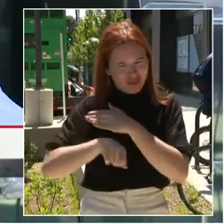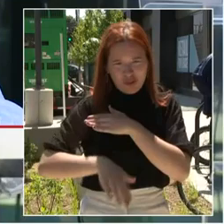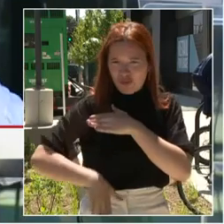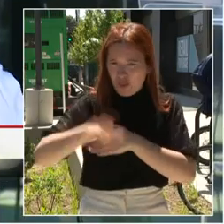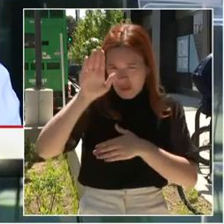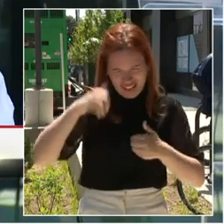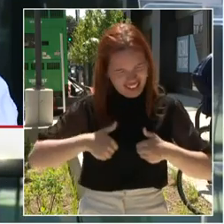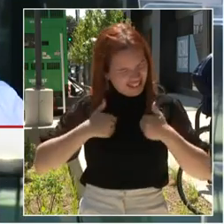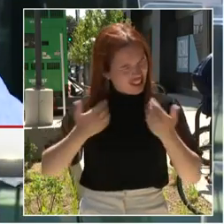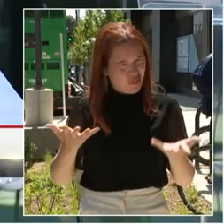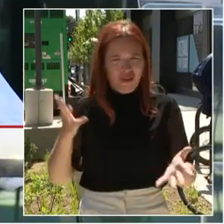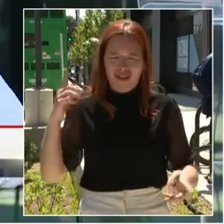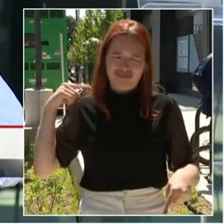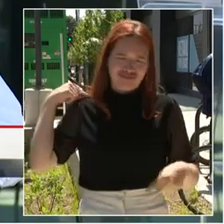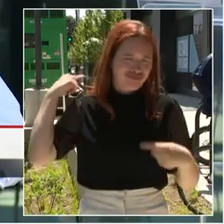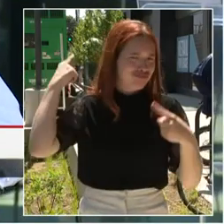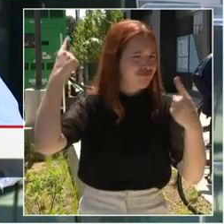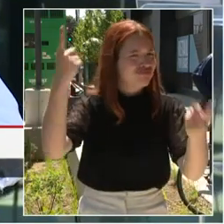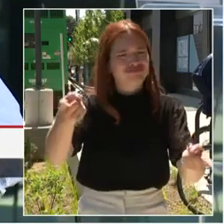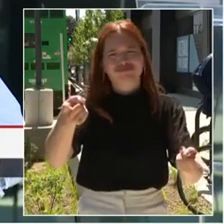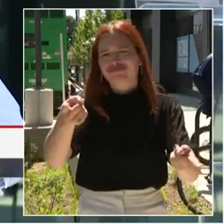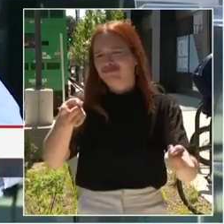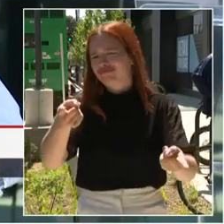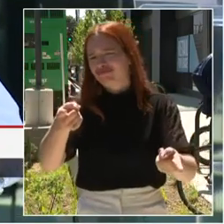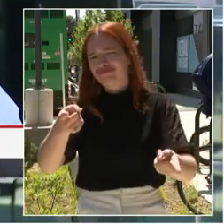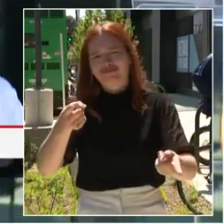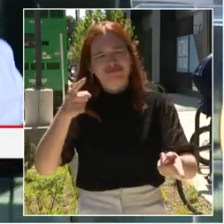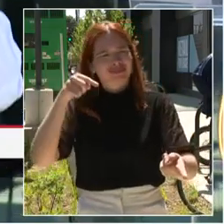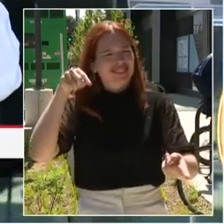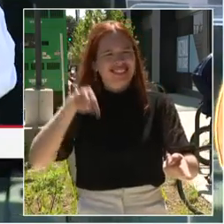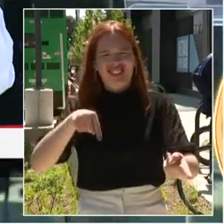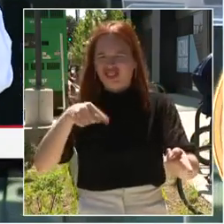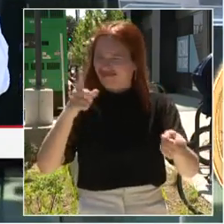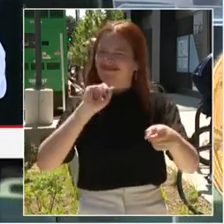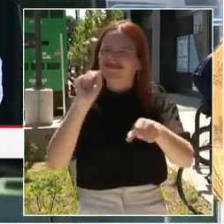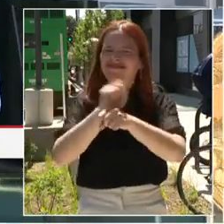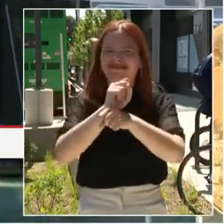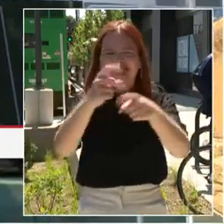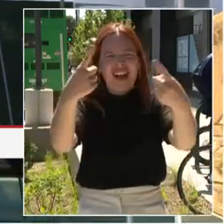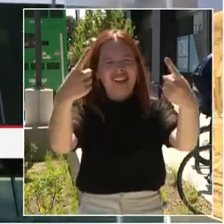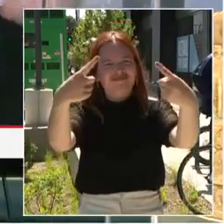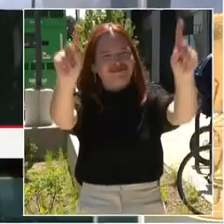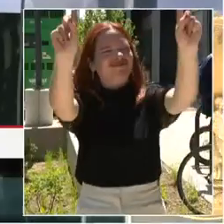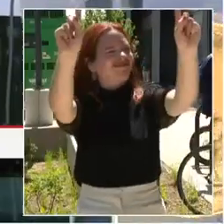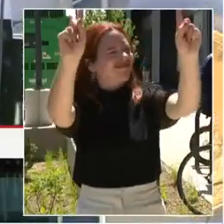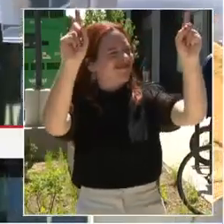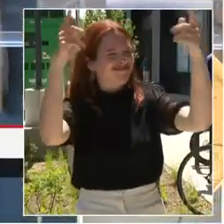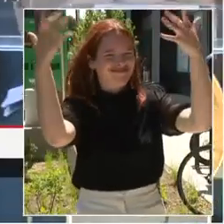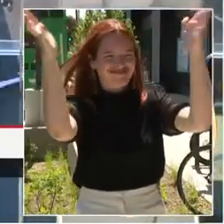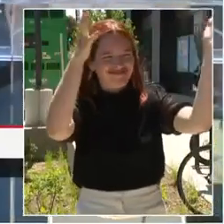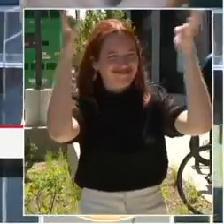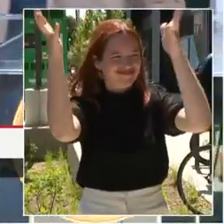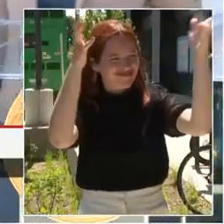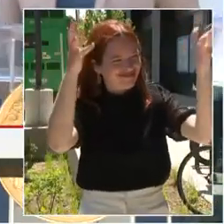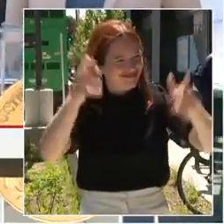So, we're gonna make this happen, right? We're gonna make it happen. All right, let's do it. Let's do it.